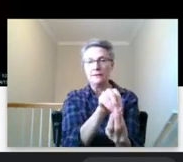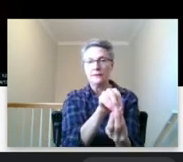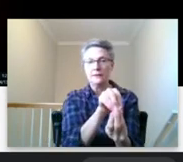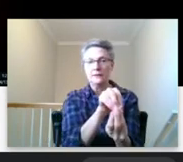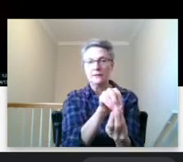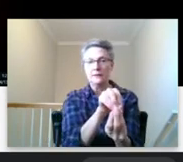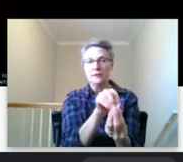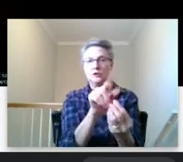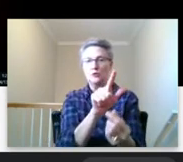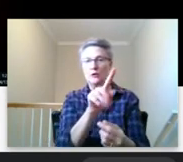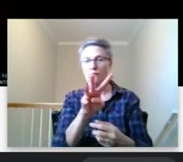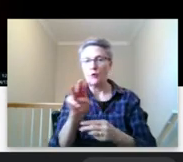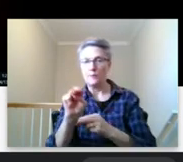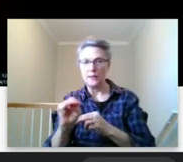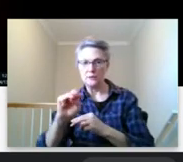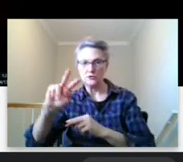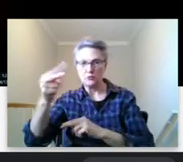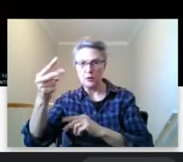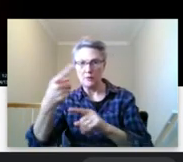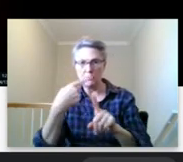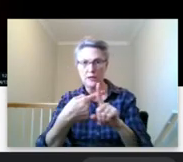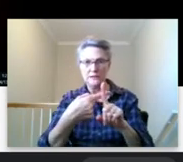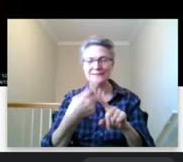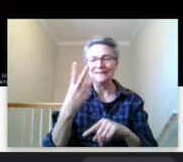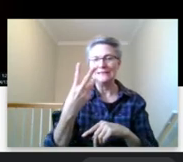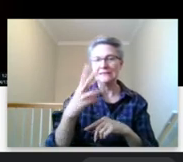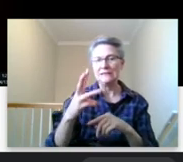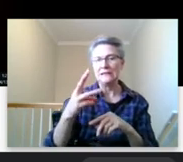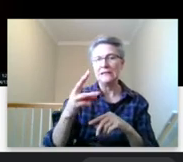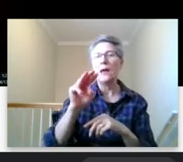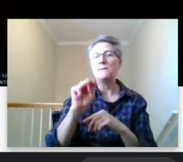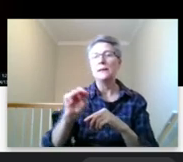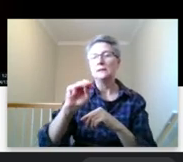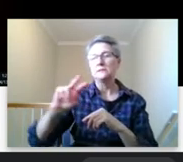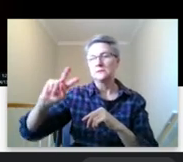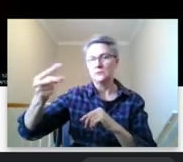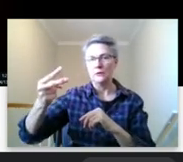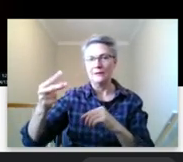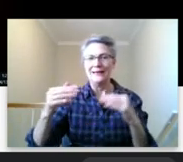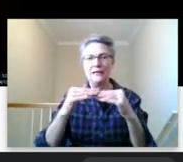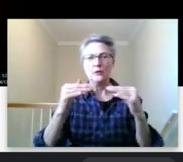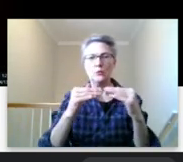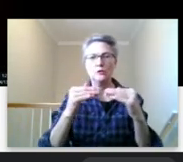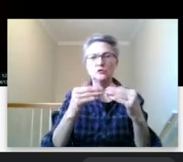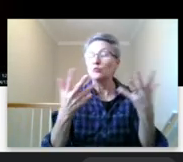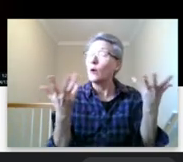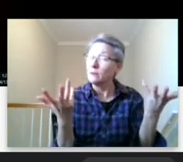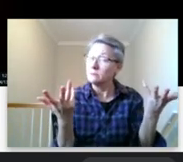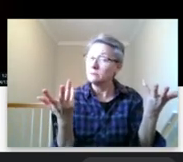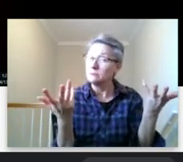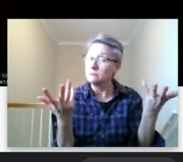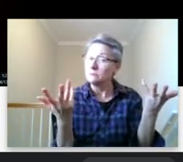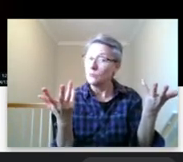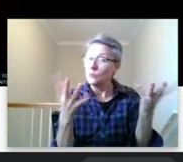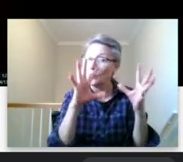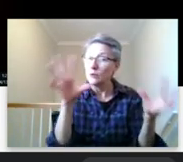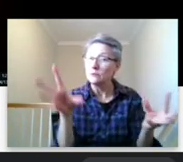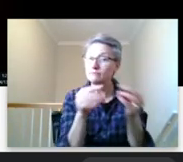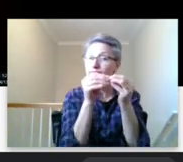areas. So 24 meters squared plus 16 meters squared equals what? What's that total